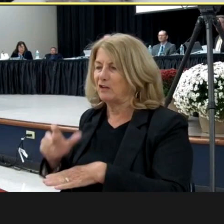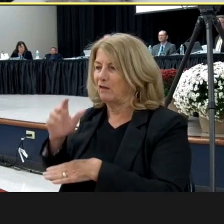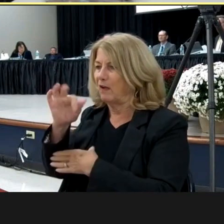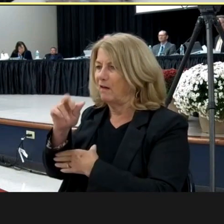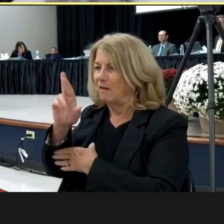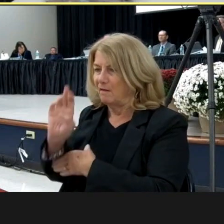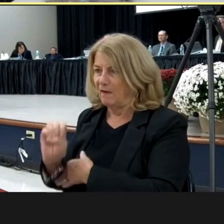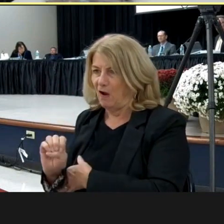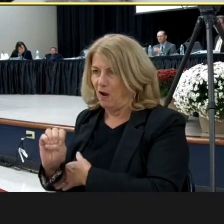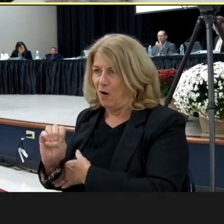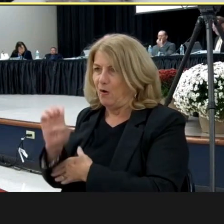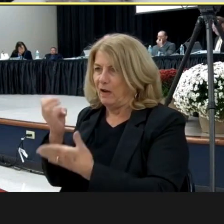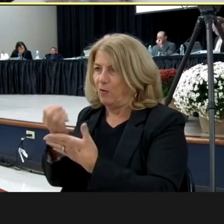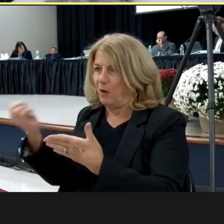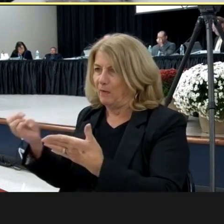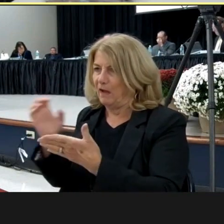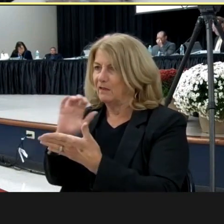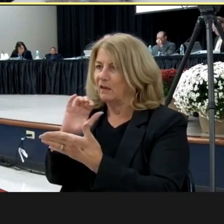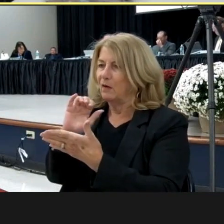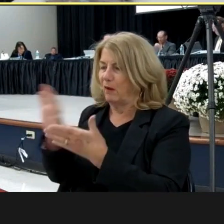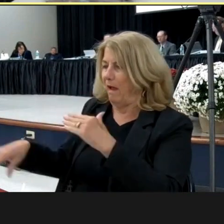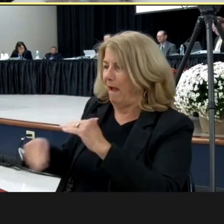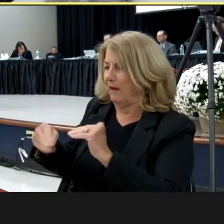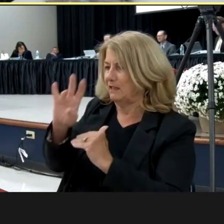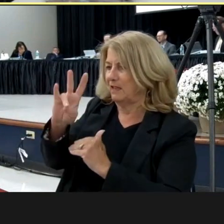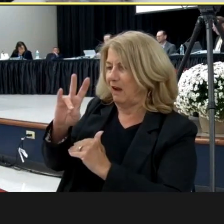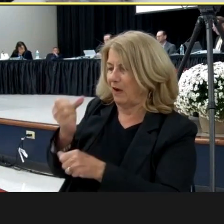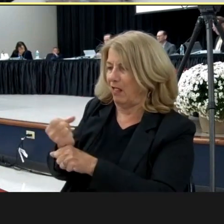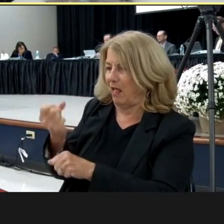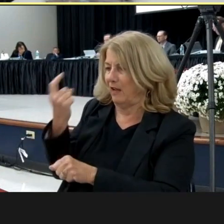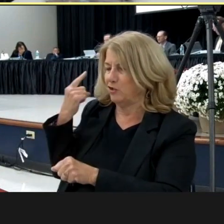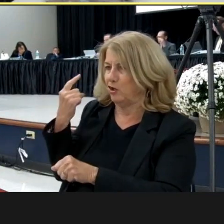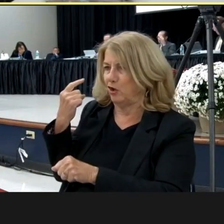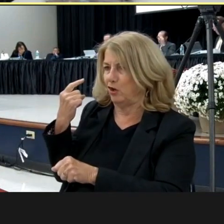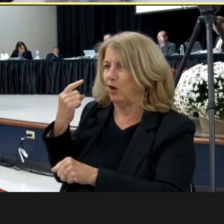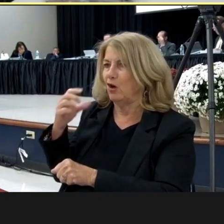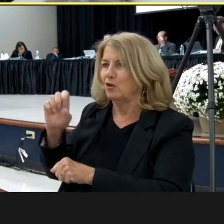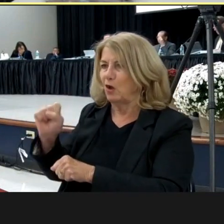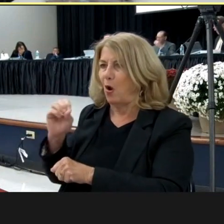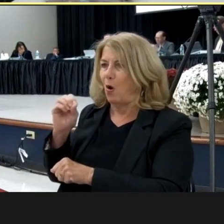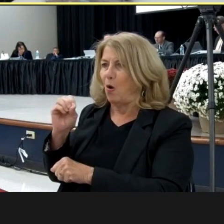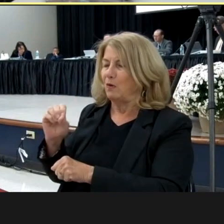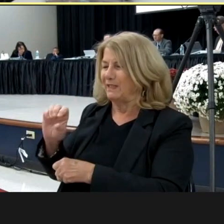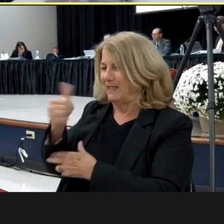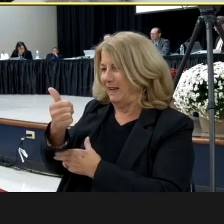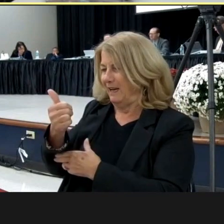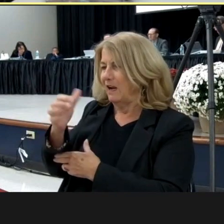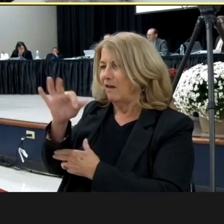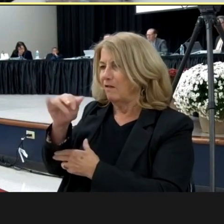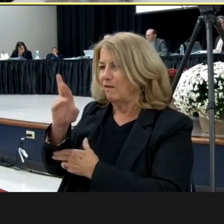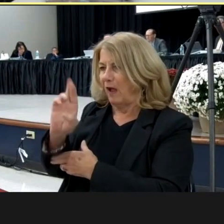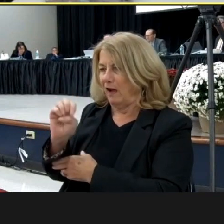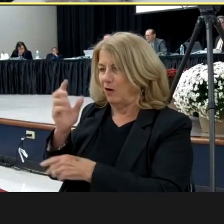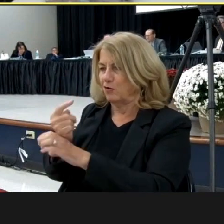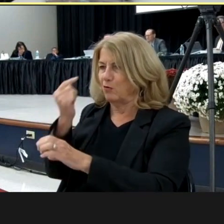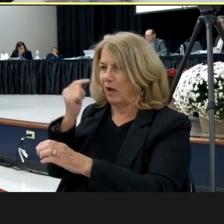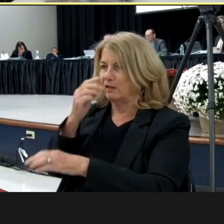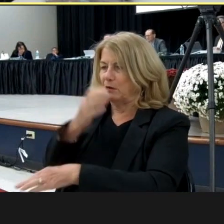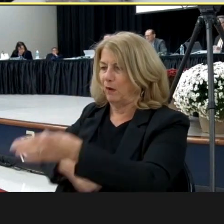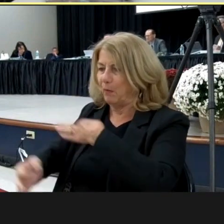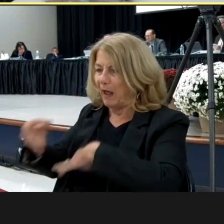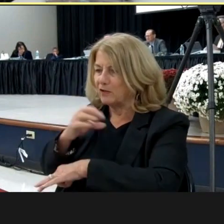heels of adding 7 last year. That'll make 10 fire trucks replaced and or